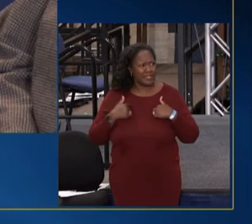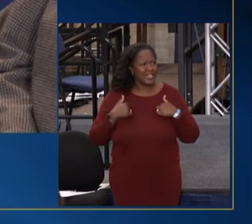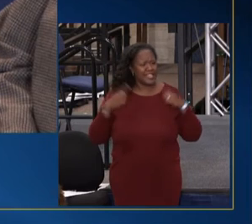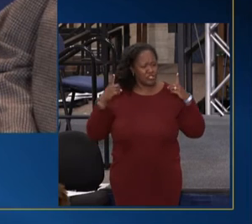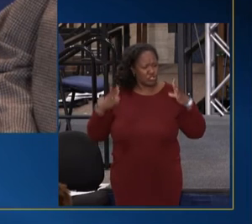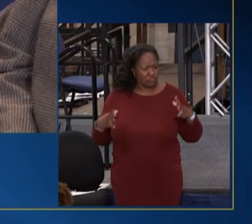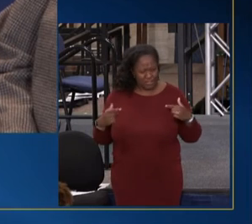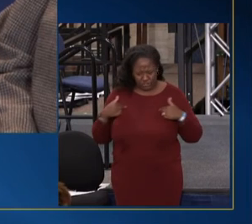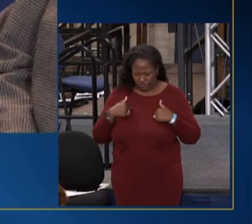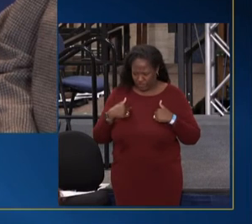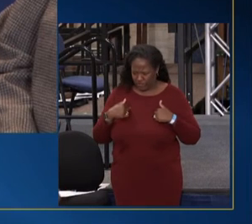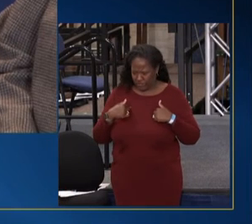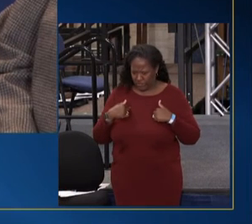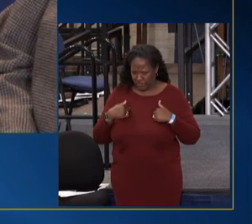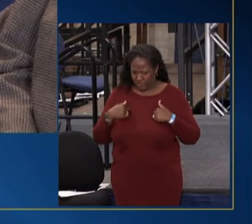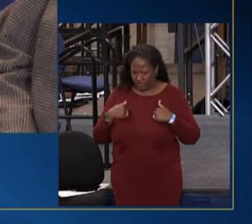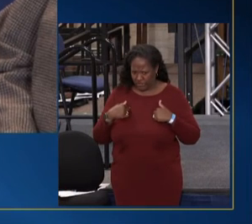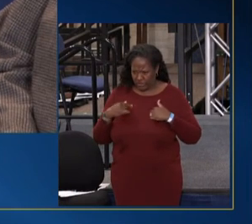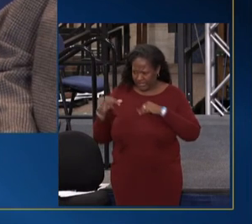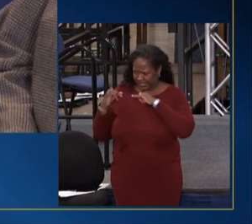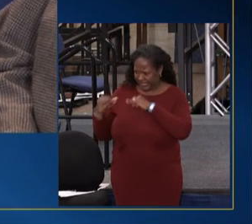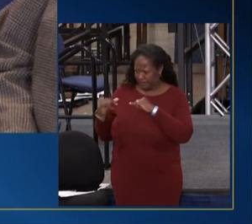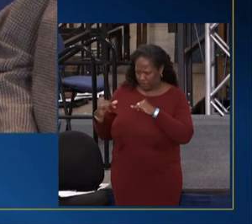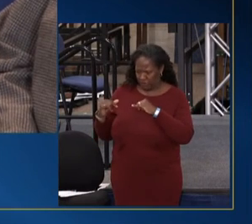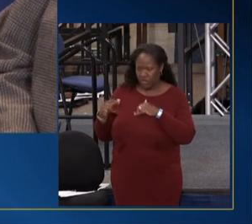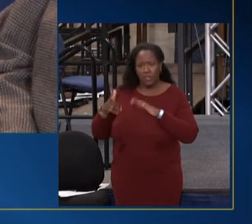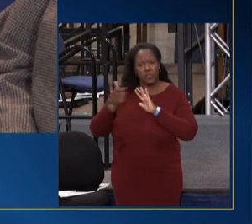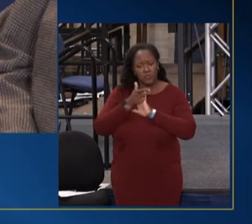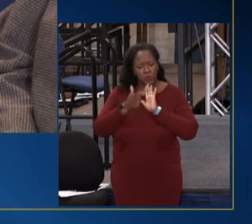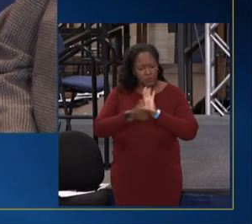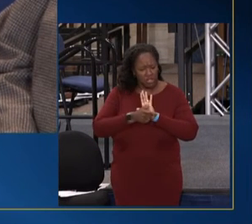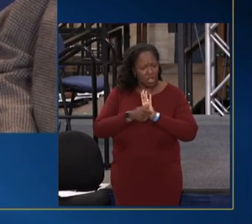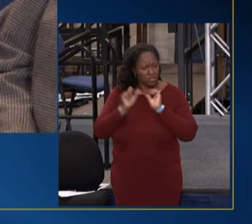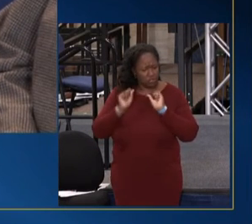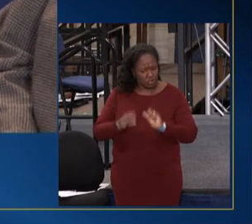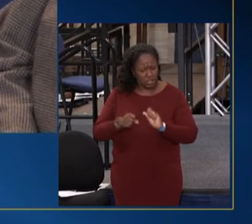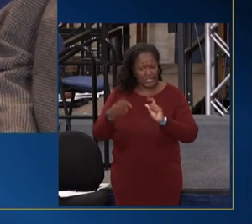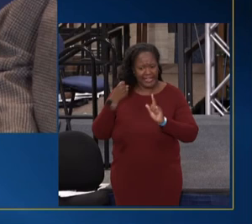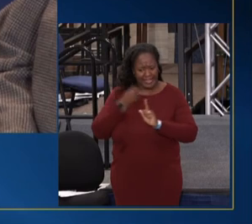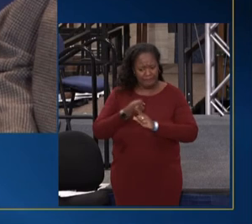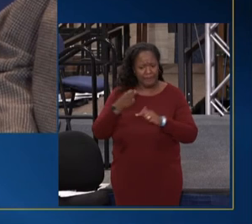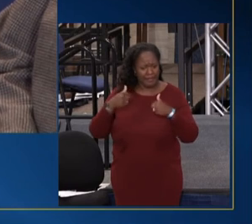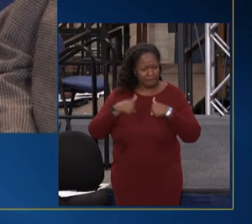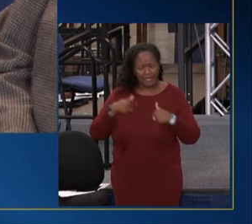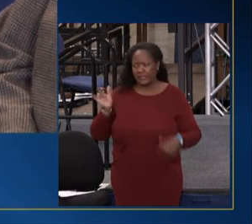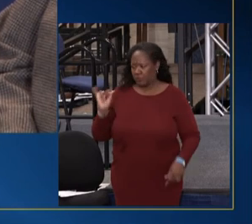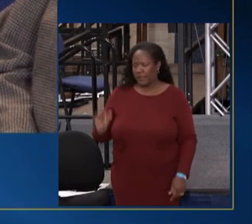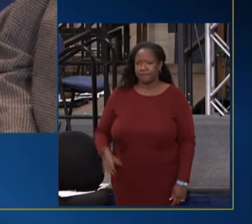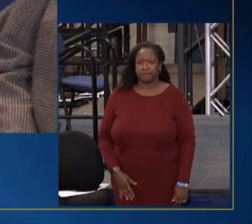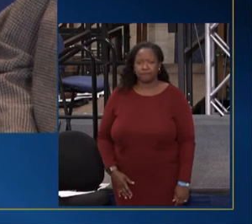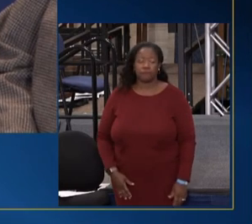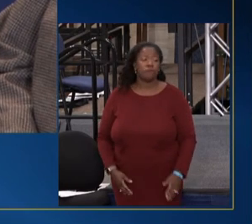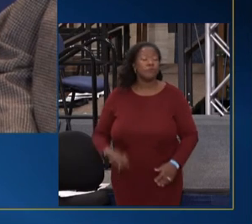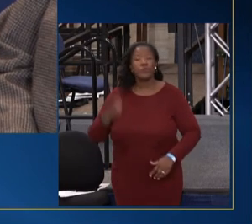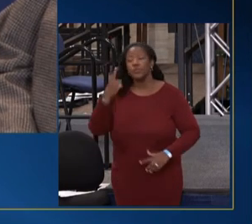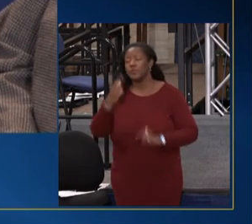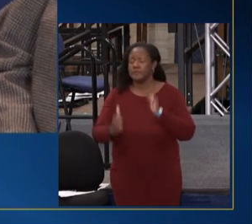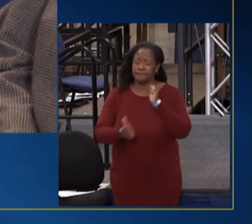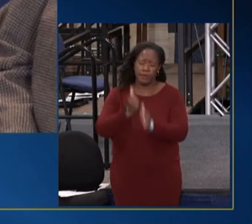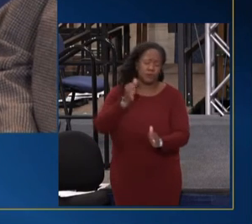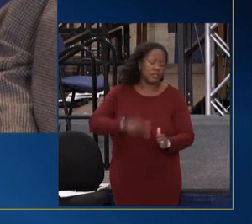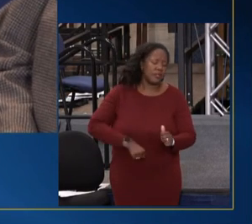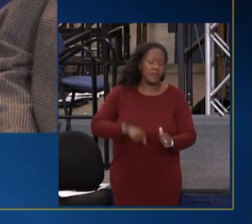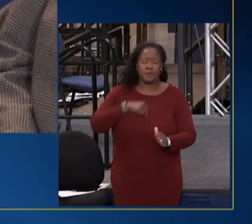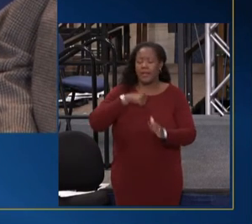is virally suppressed, those laws could impact me as well. So one of my most proud moments was